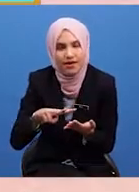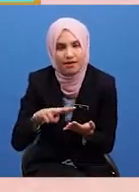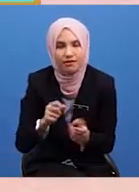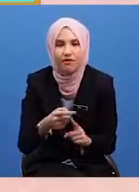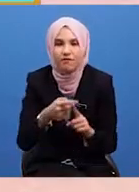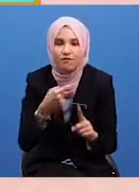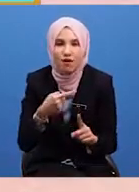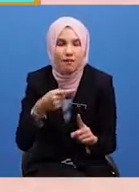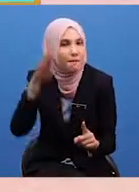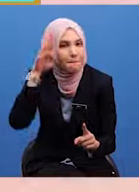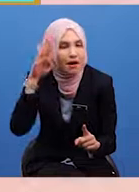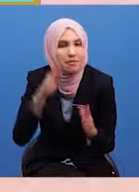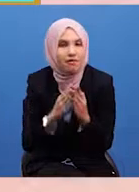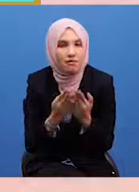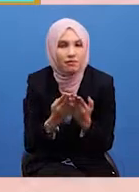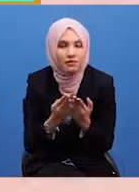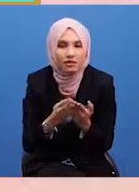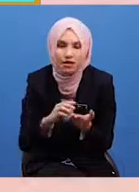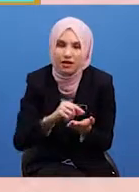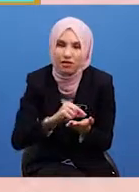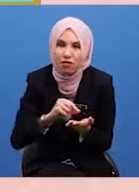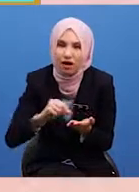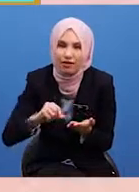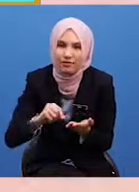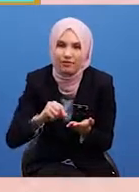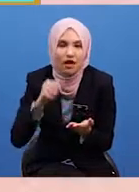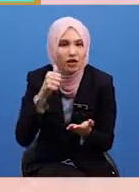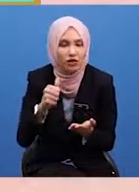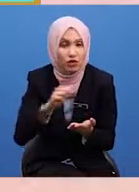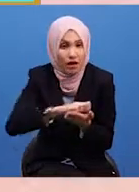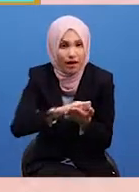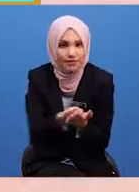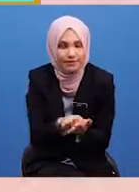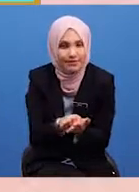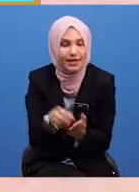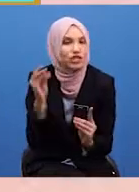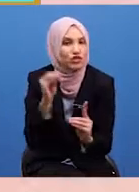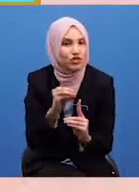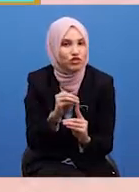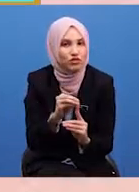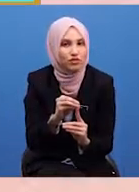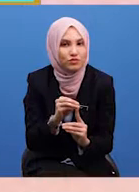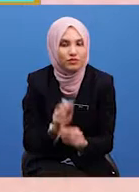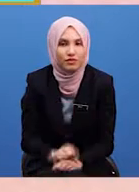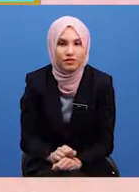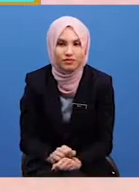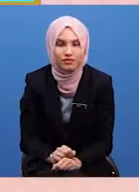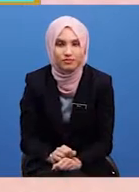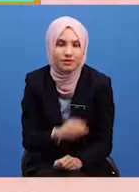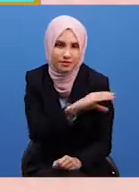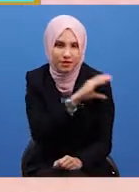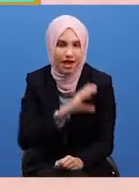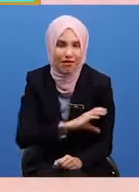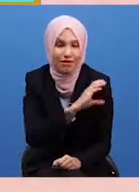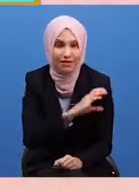from Bradbury and writes good essays too. This character is also humble since he does not